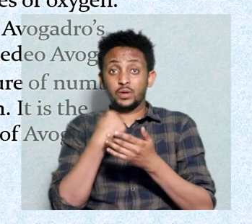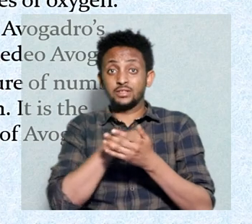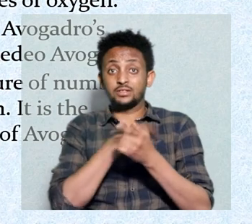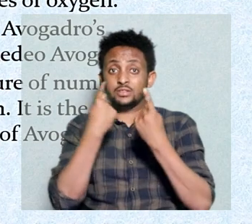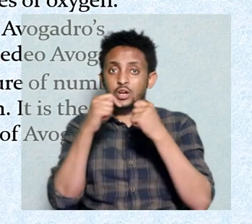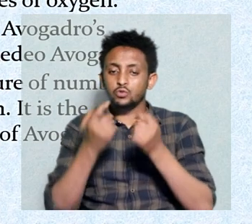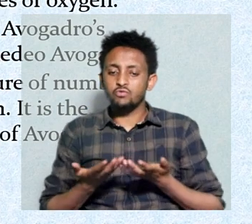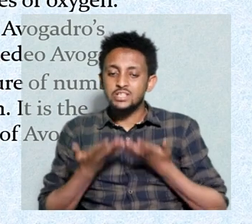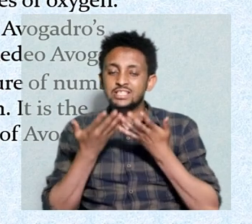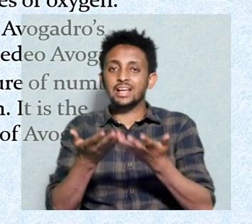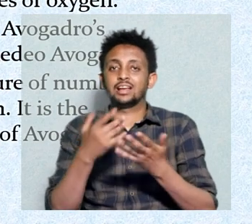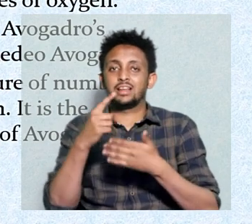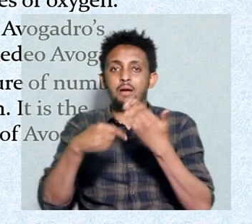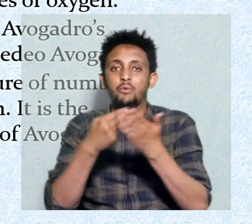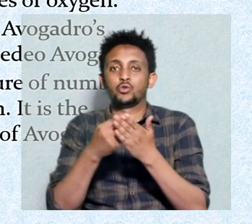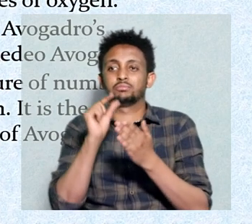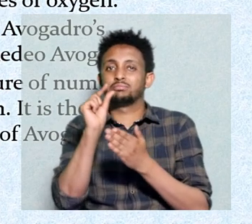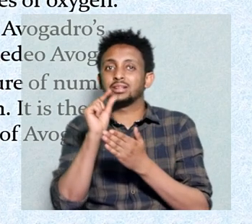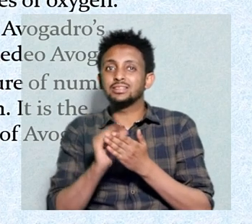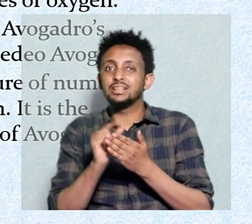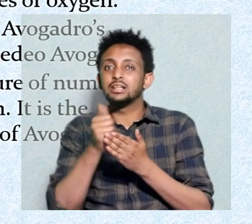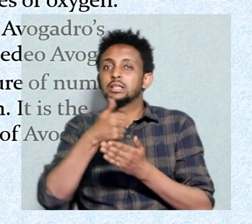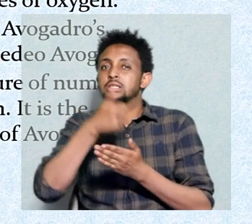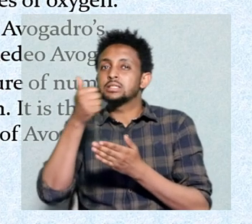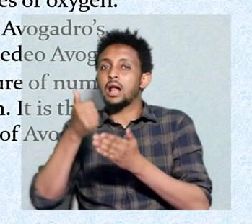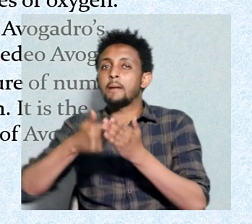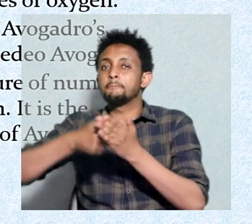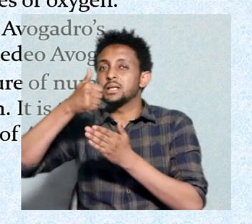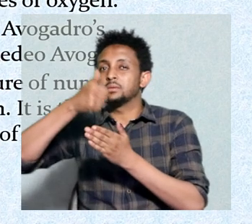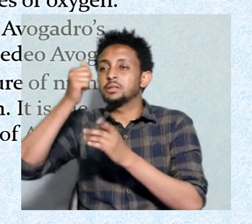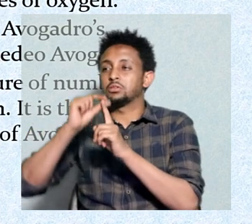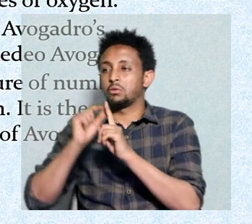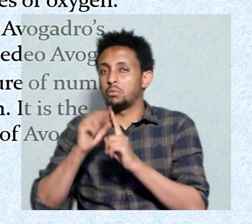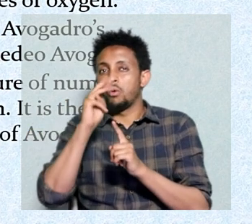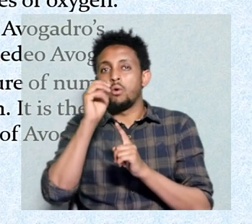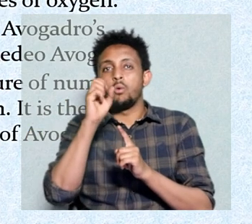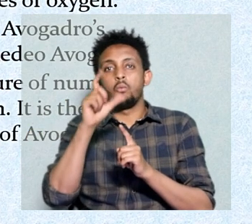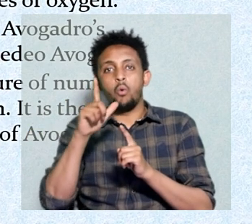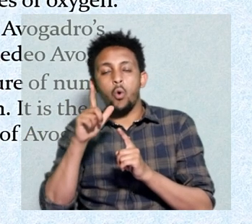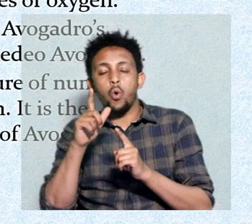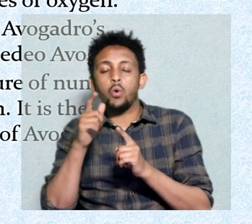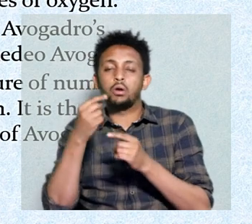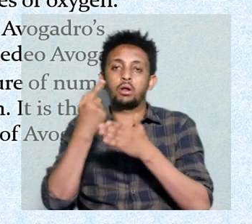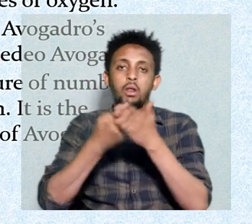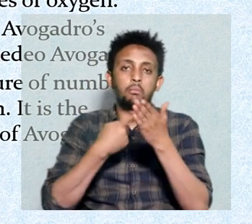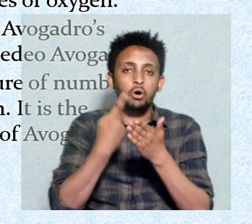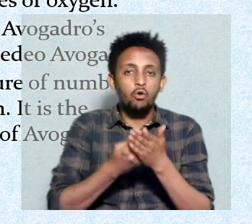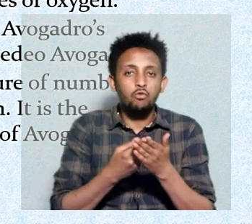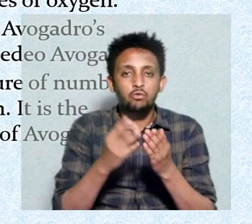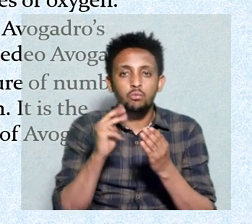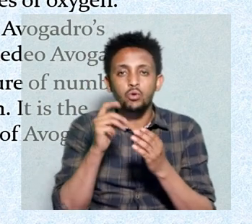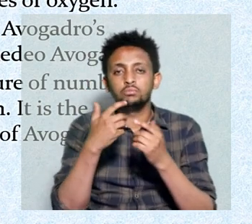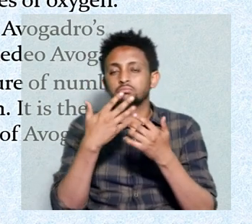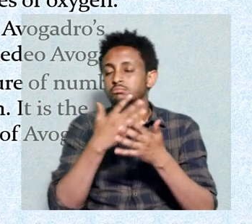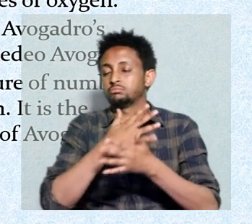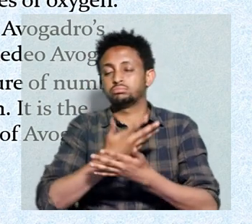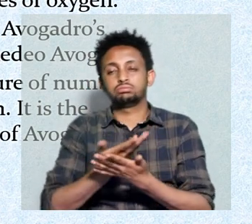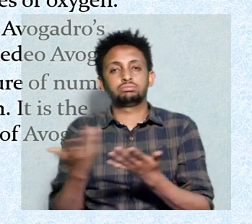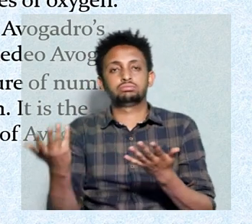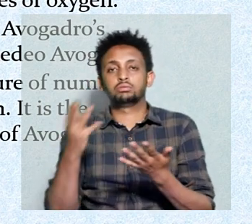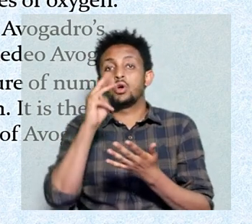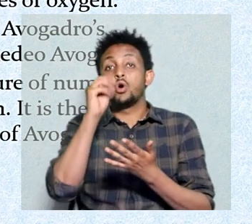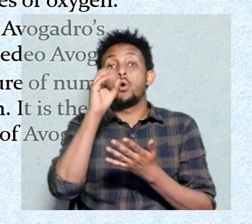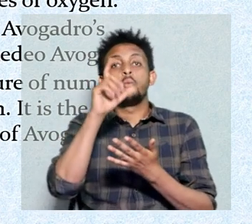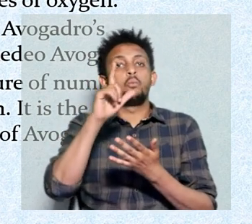trying to investigate about particles in a system, there are basic terms like mole, molar mass, number of particles, and so on. So